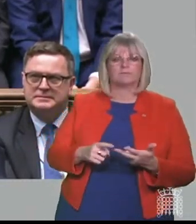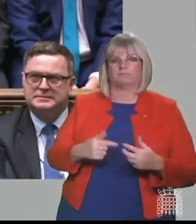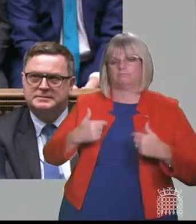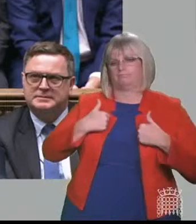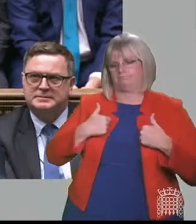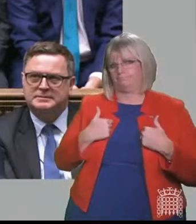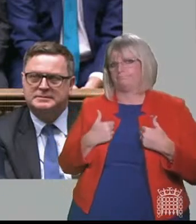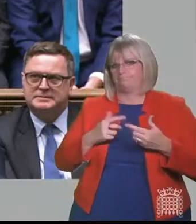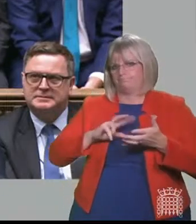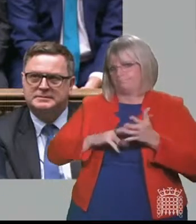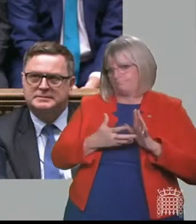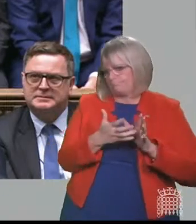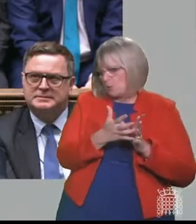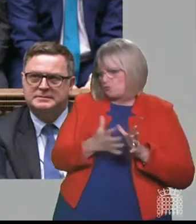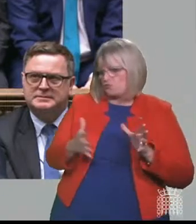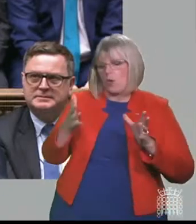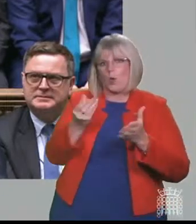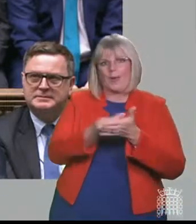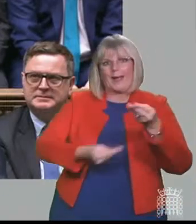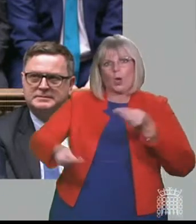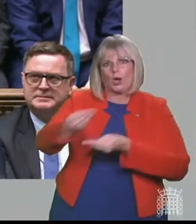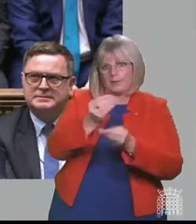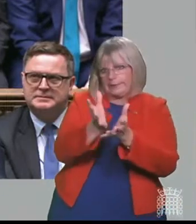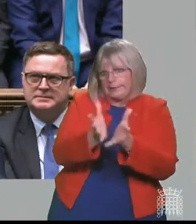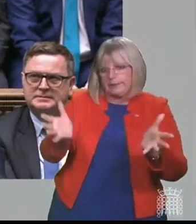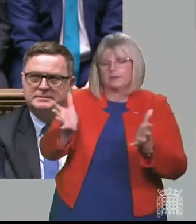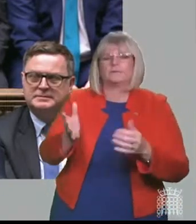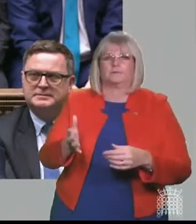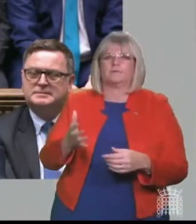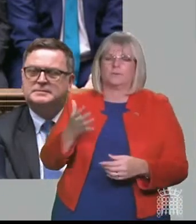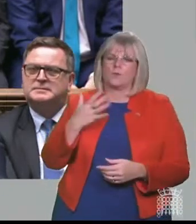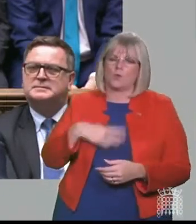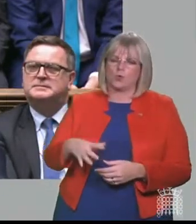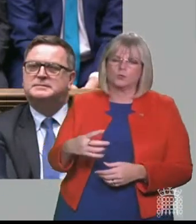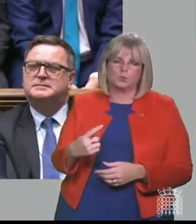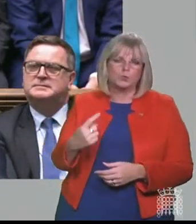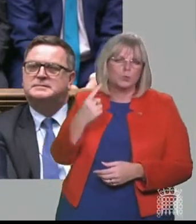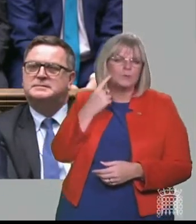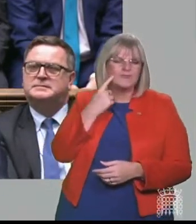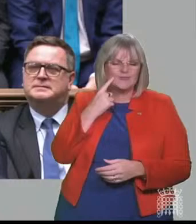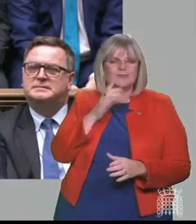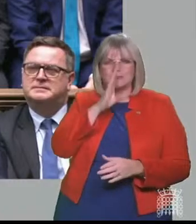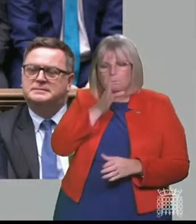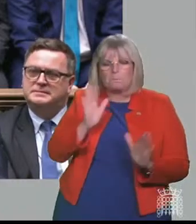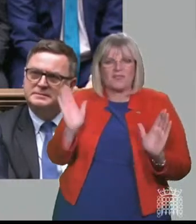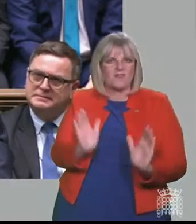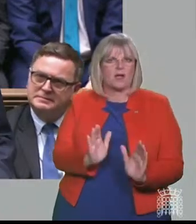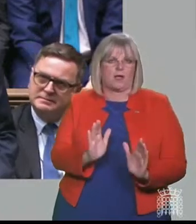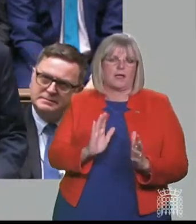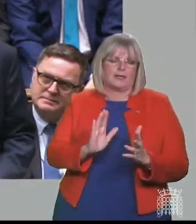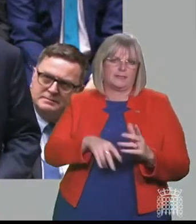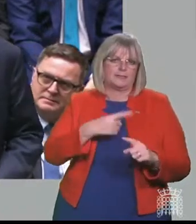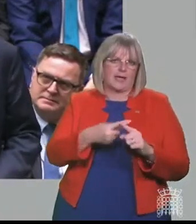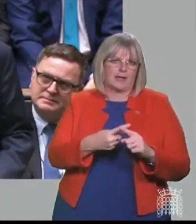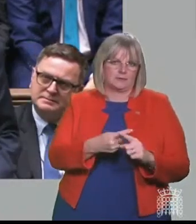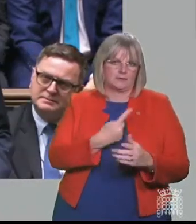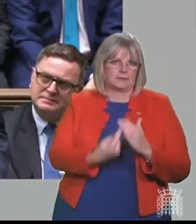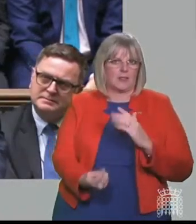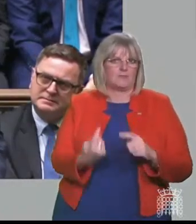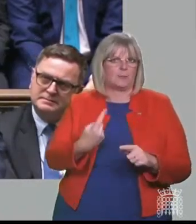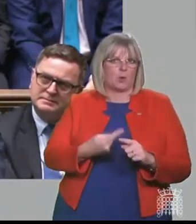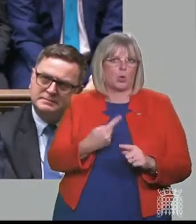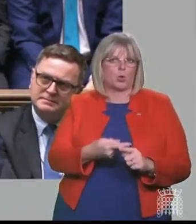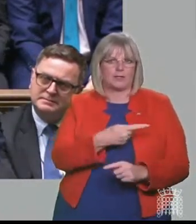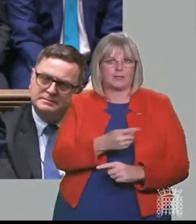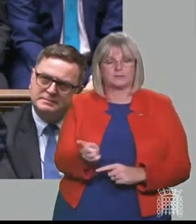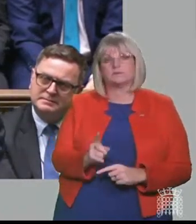economy, I want to reform and simplify taxes paid by the self-employed. So today I'm announcing a